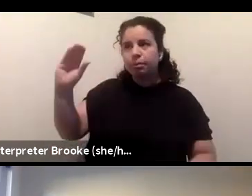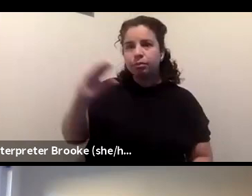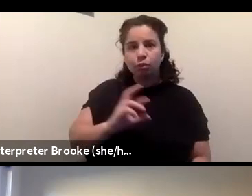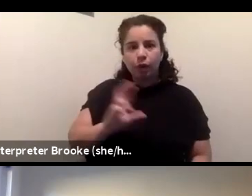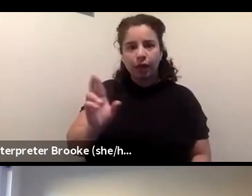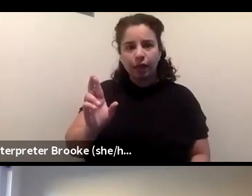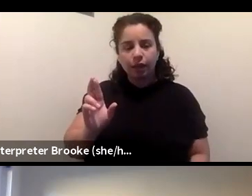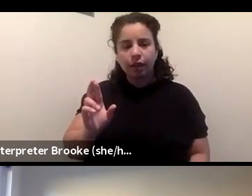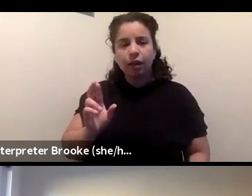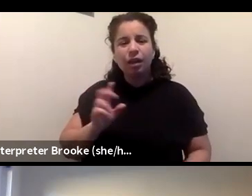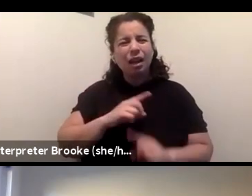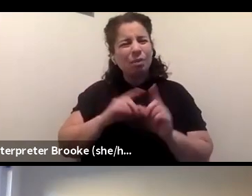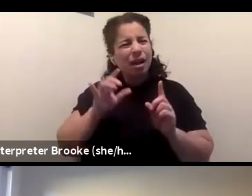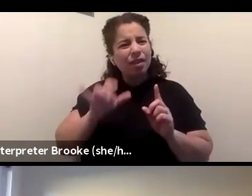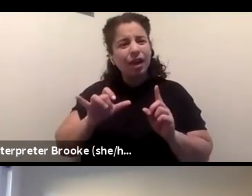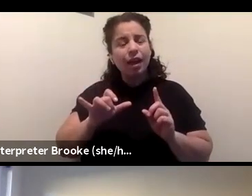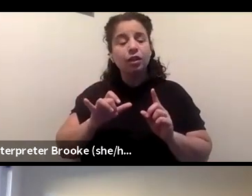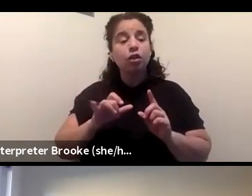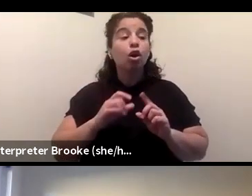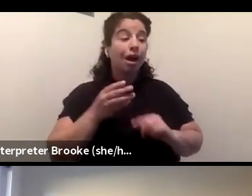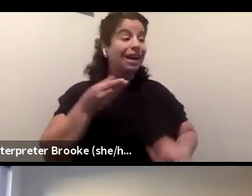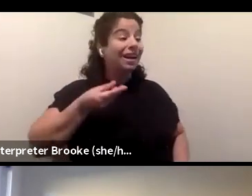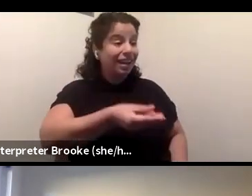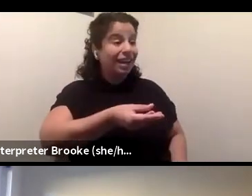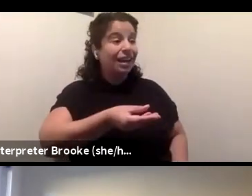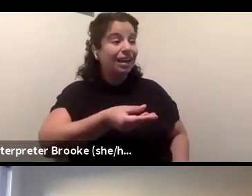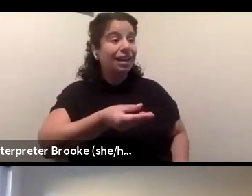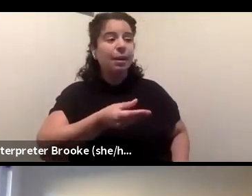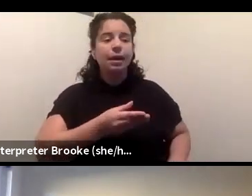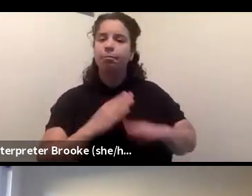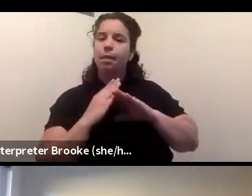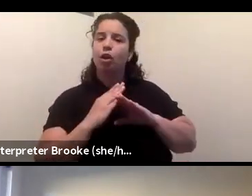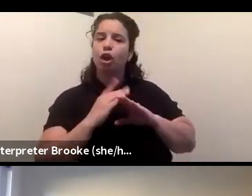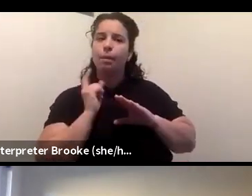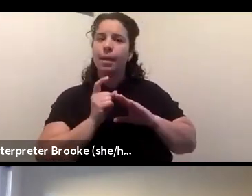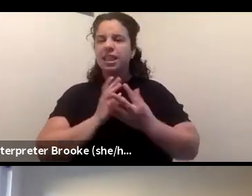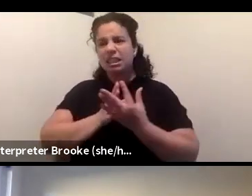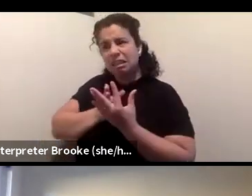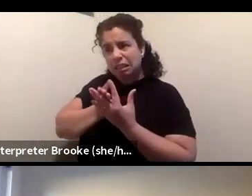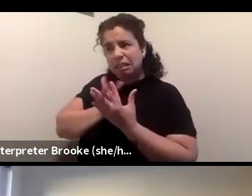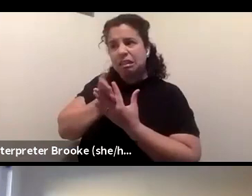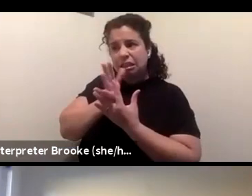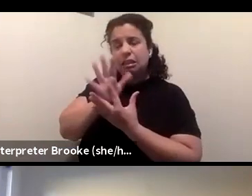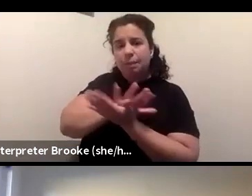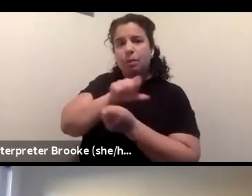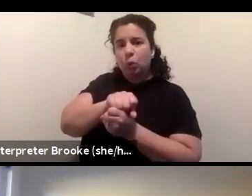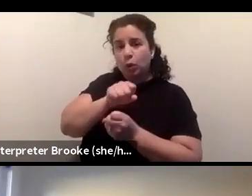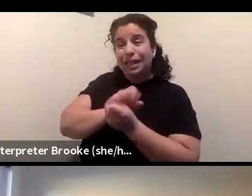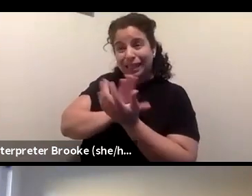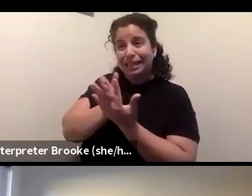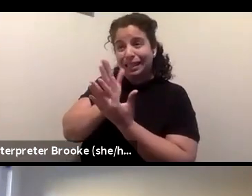what is that barrier there that people have to cross to access support?